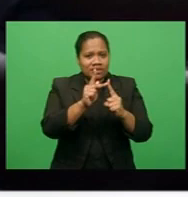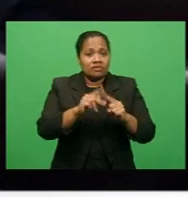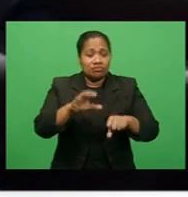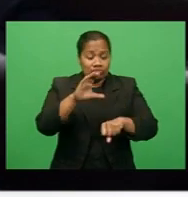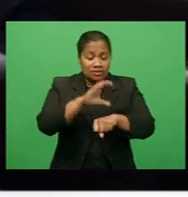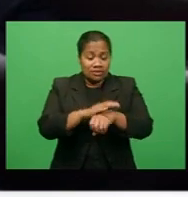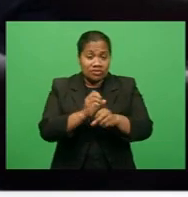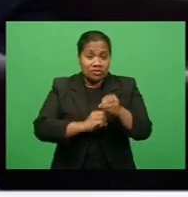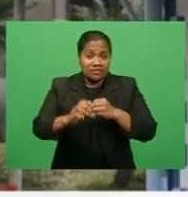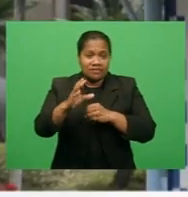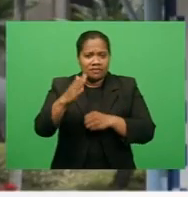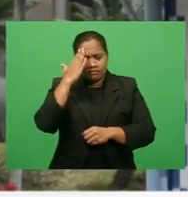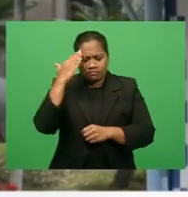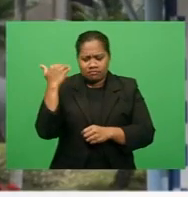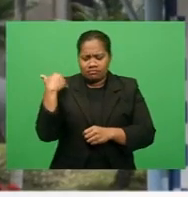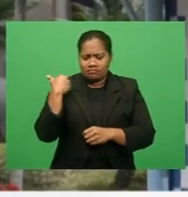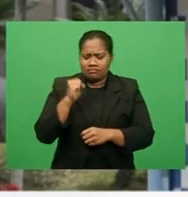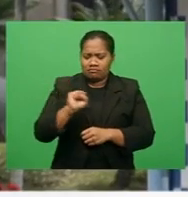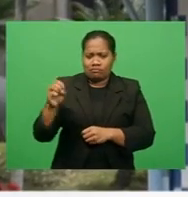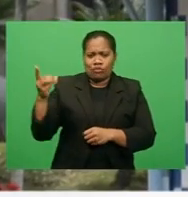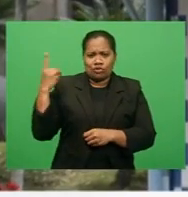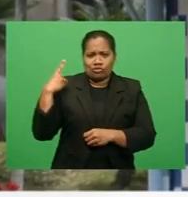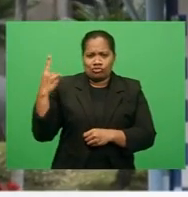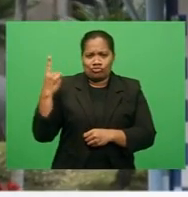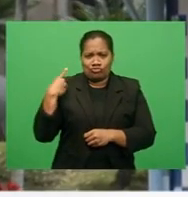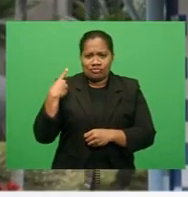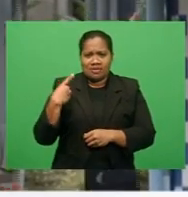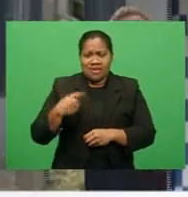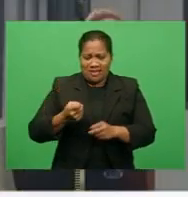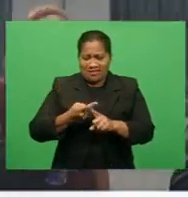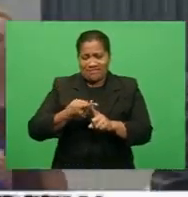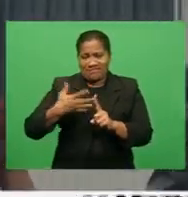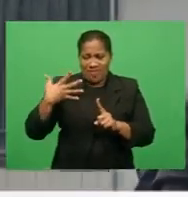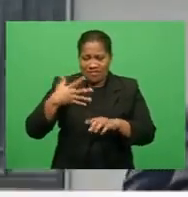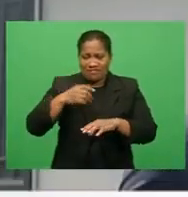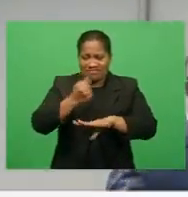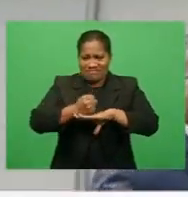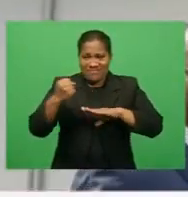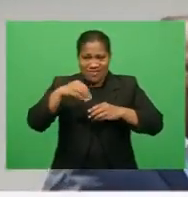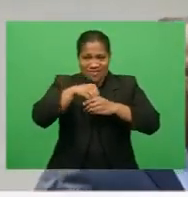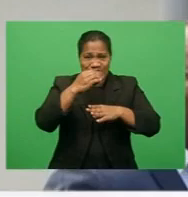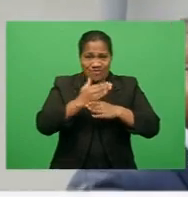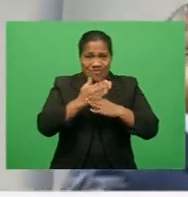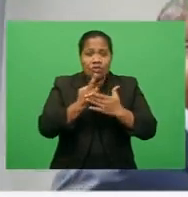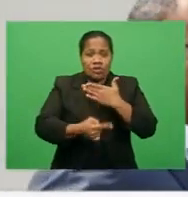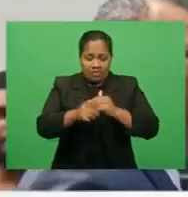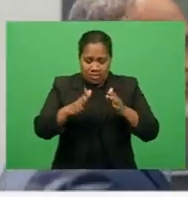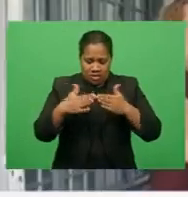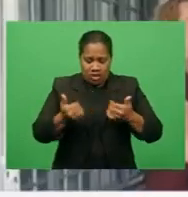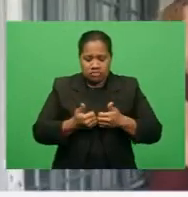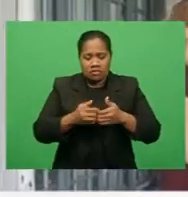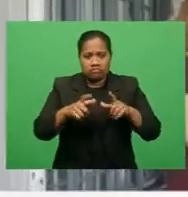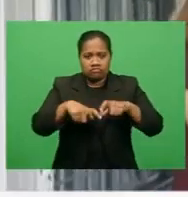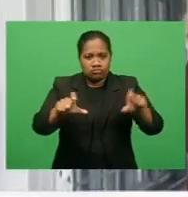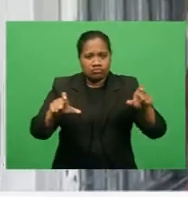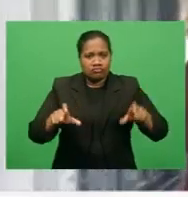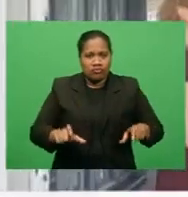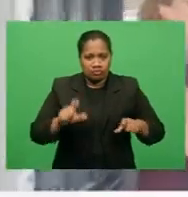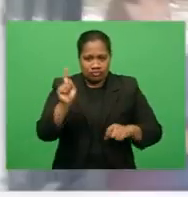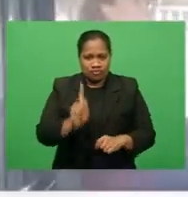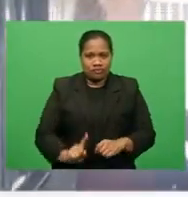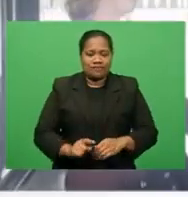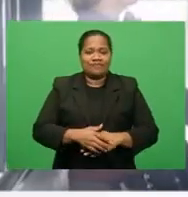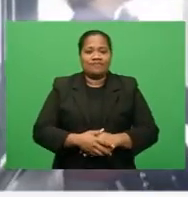Police officers reminded about their duty. And trial of former diplomat starts in Suva court.